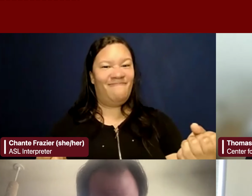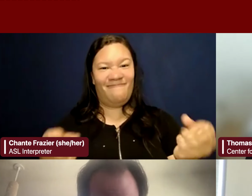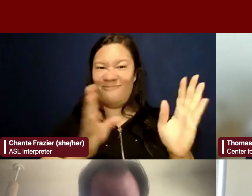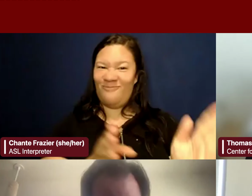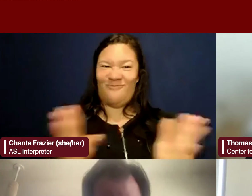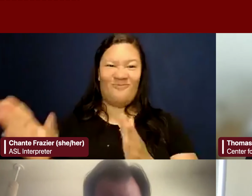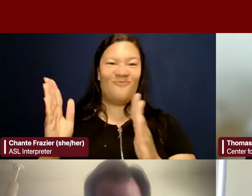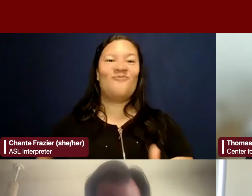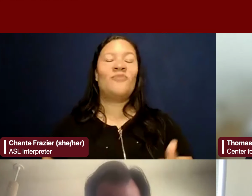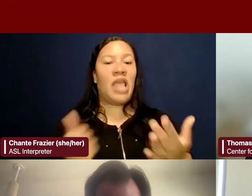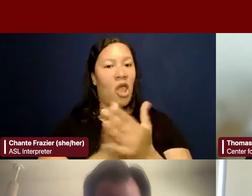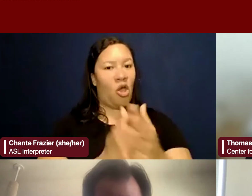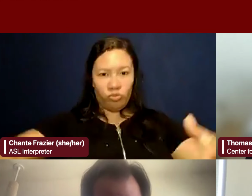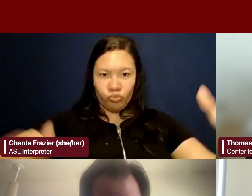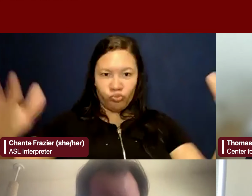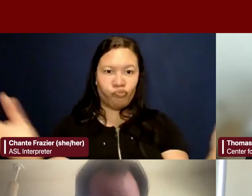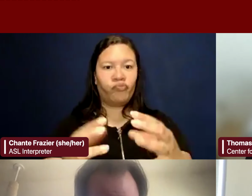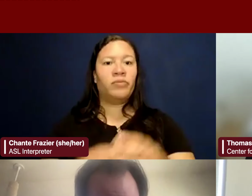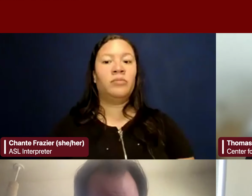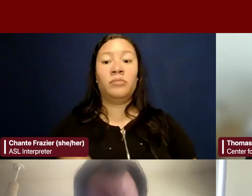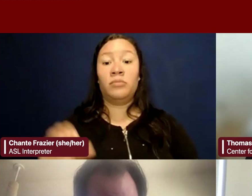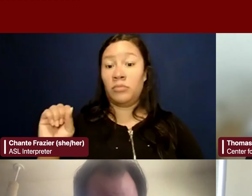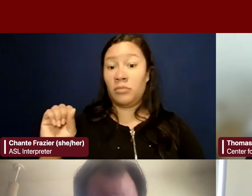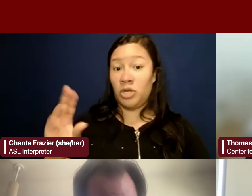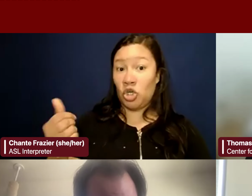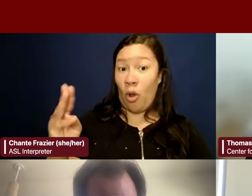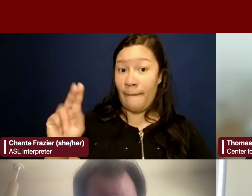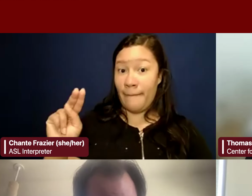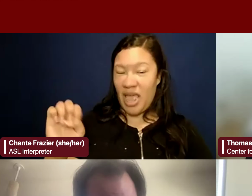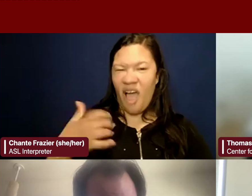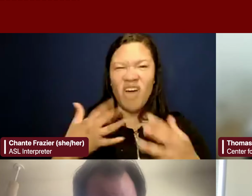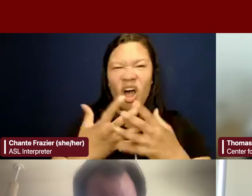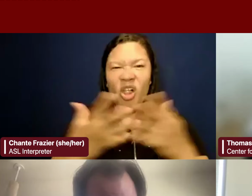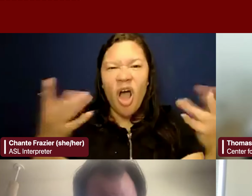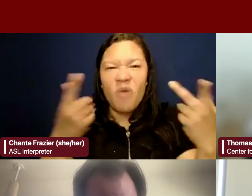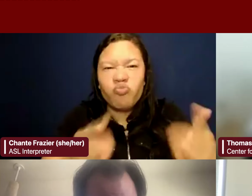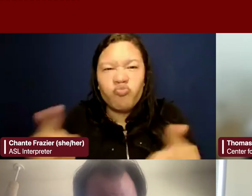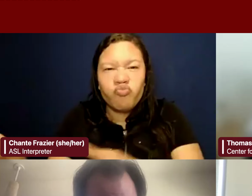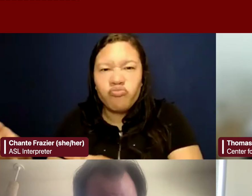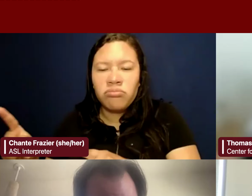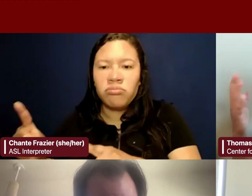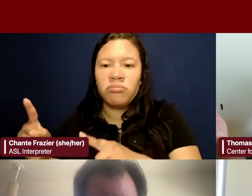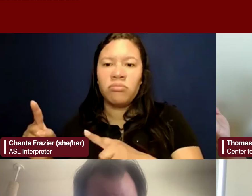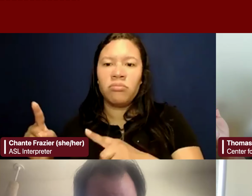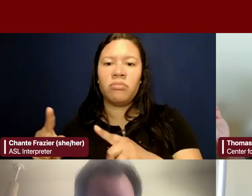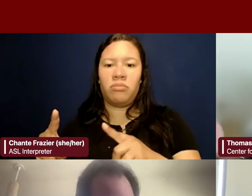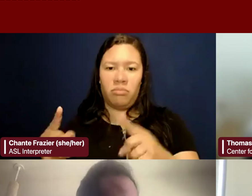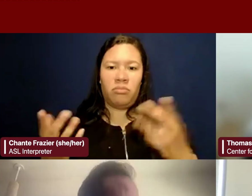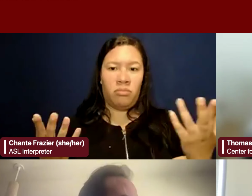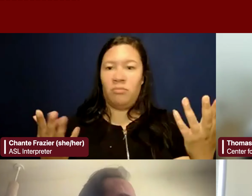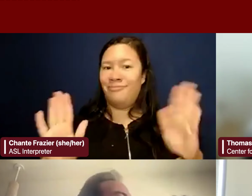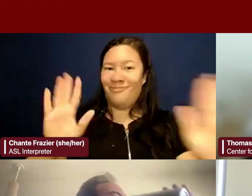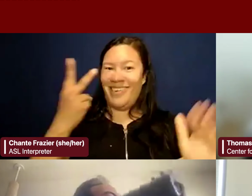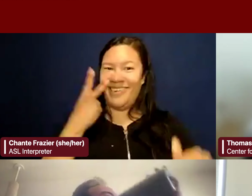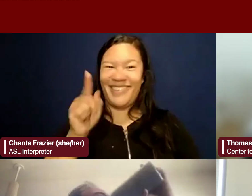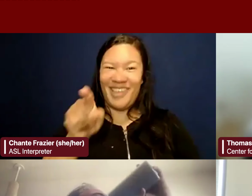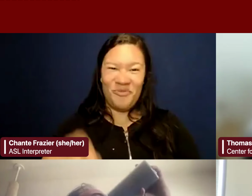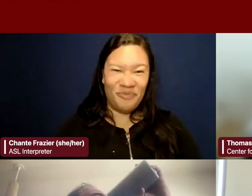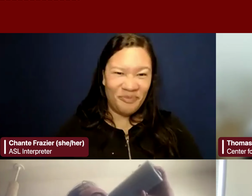who've helped pull this together. Charmaine, there's a lot going on, that this is happening in a lot of contexts. It's great to see you, comrade, number